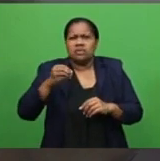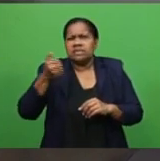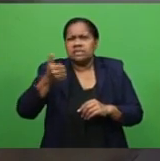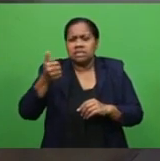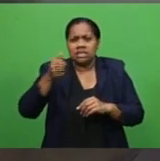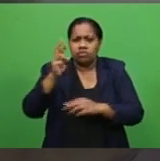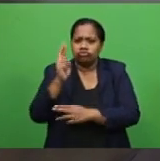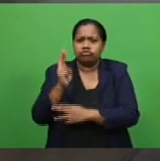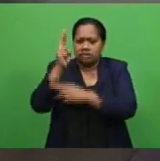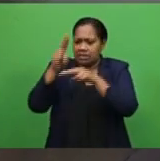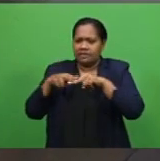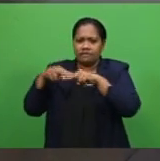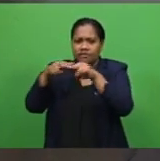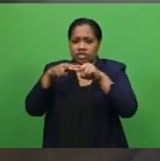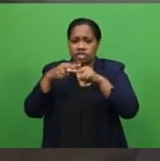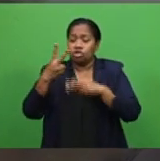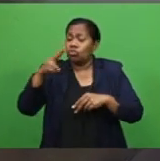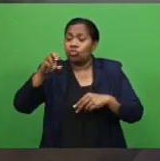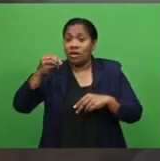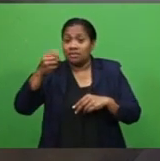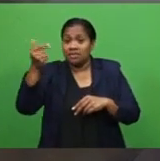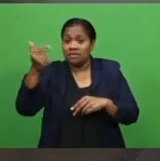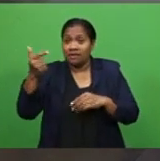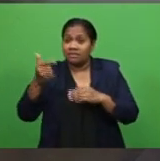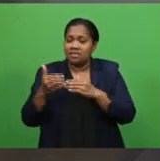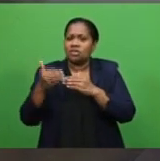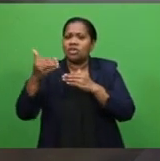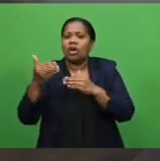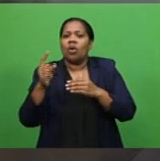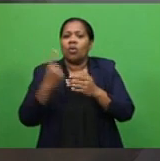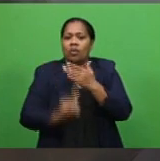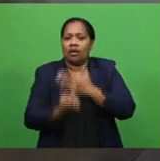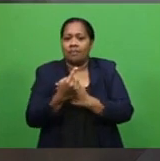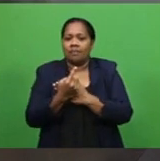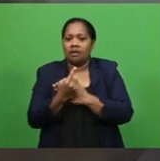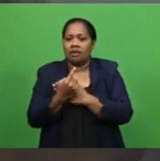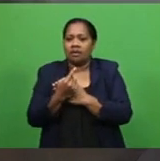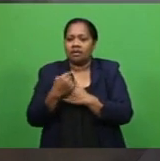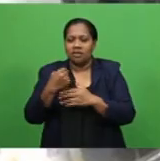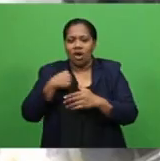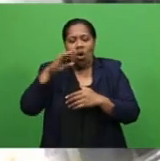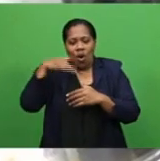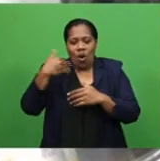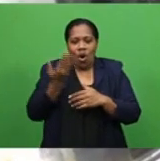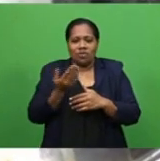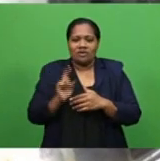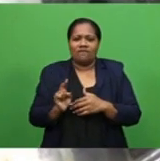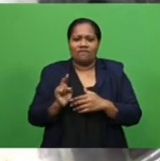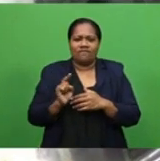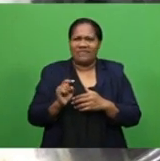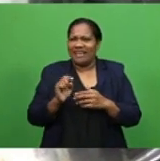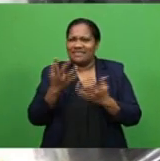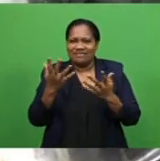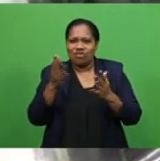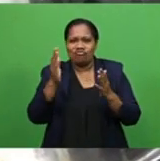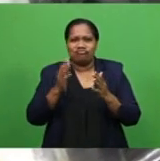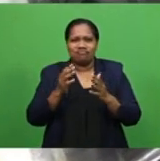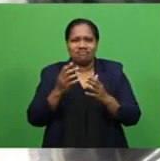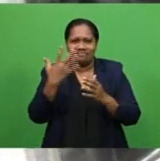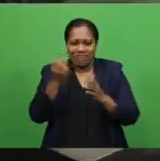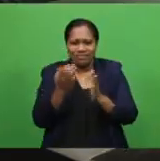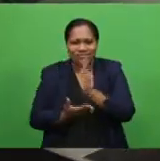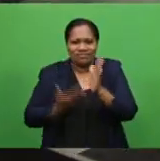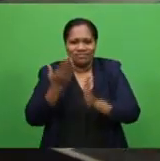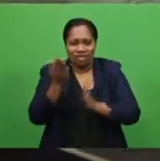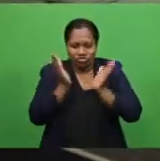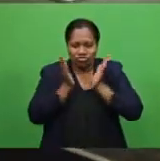From 2017 onwards I've been basically runner-up of Chef of the Year. The 26-year-old executive chef has